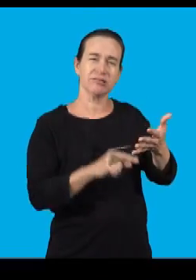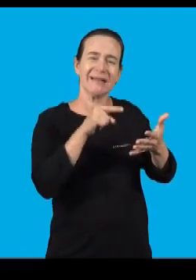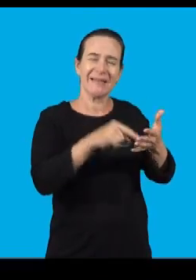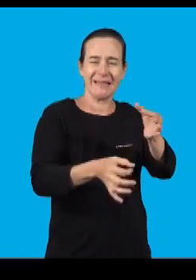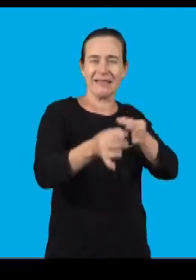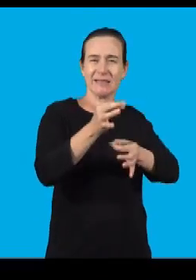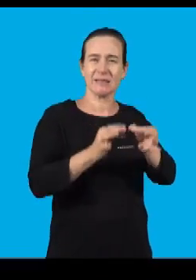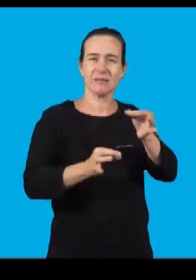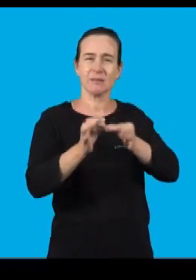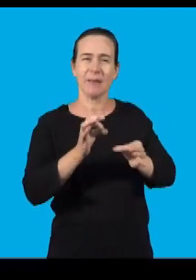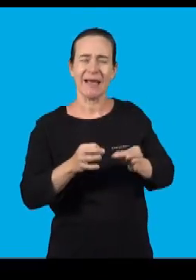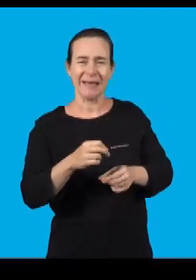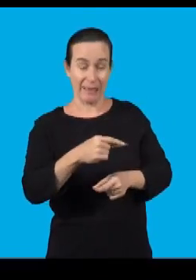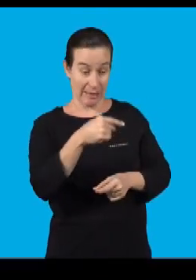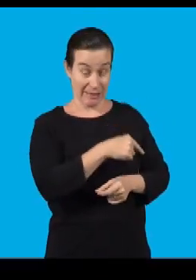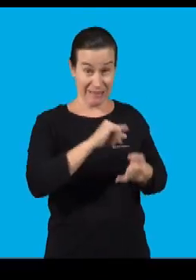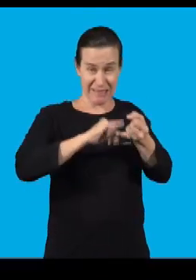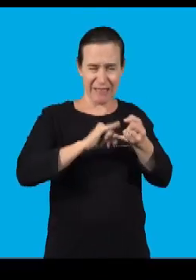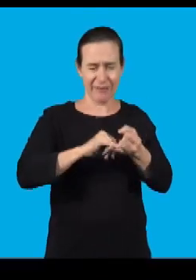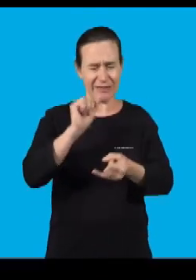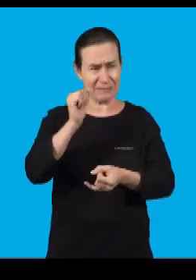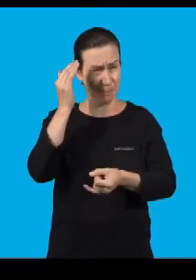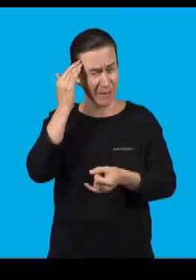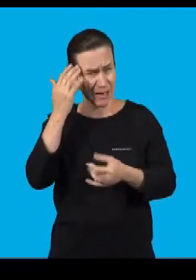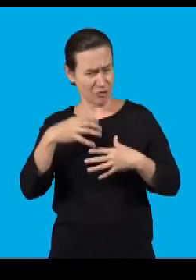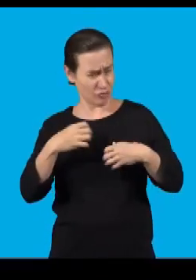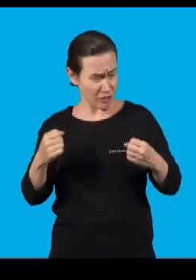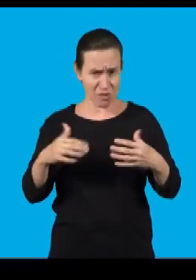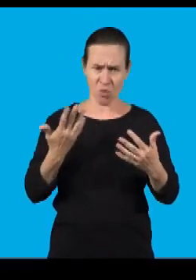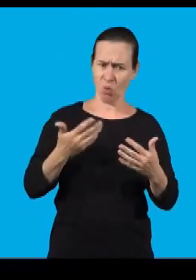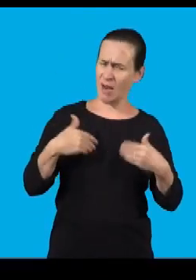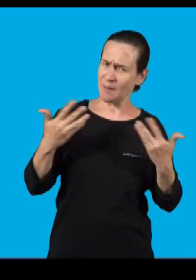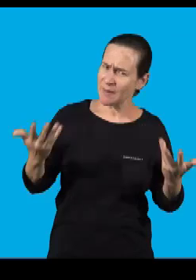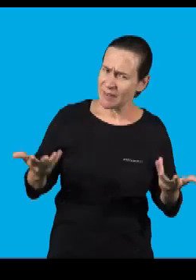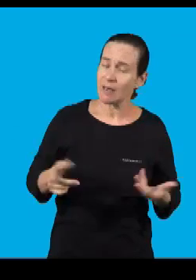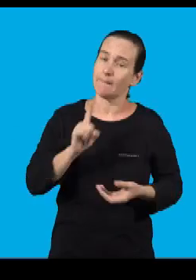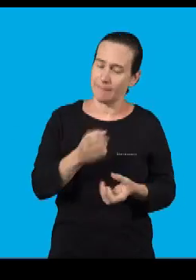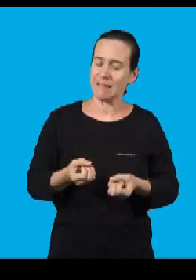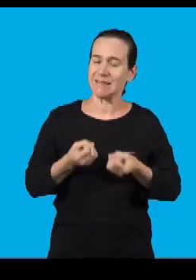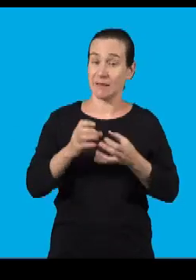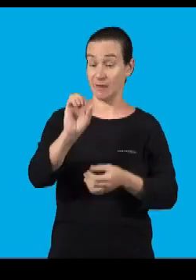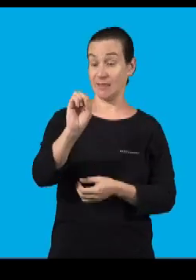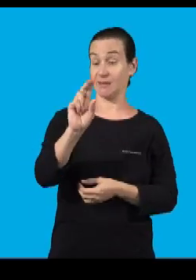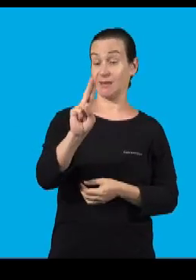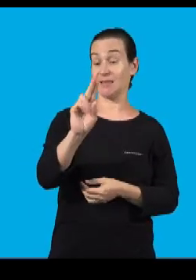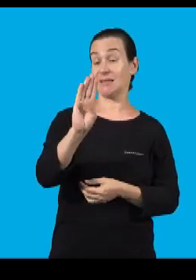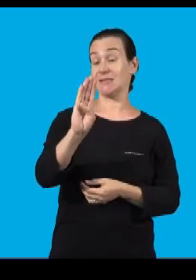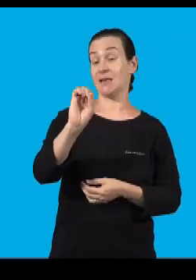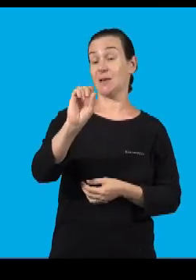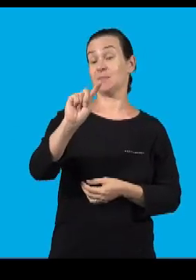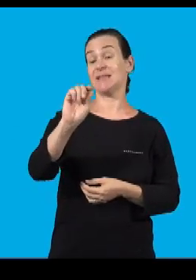tell us about Stephen Khumalo's state of mind? And it says, substantiate your answer. Now